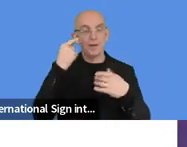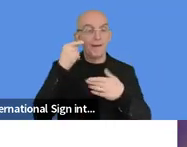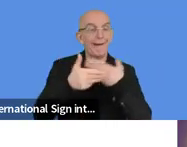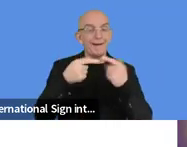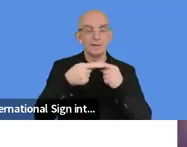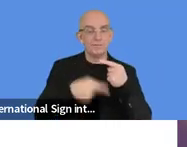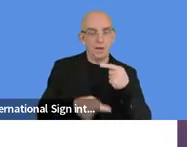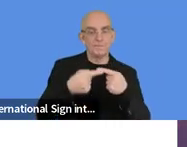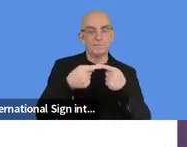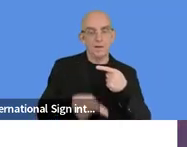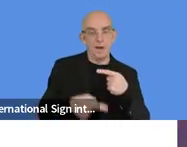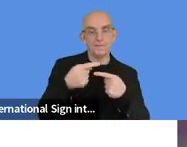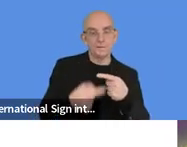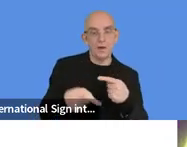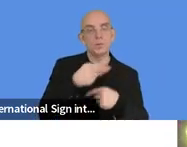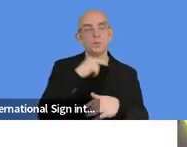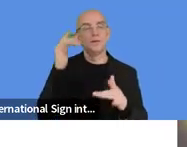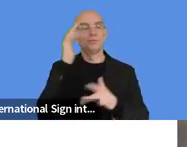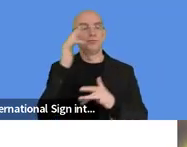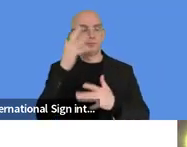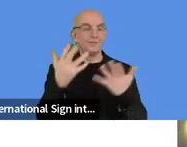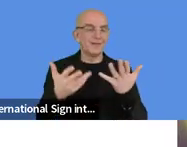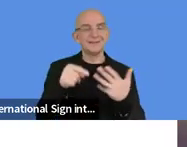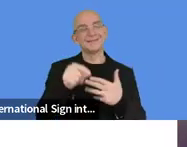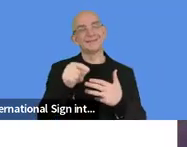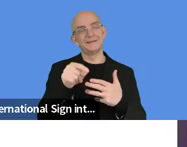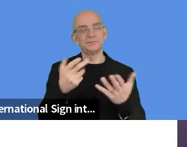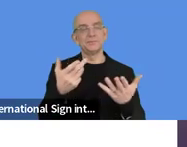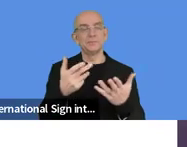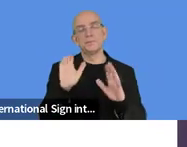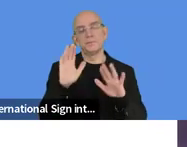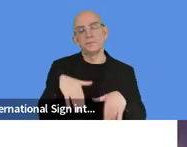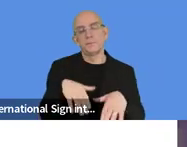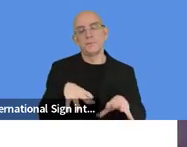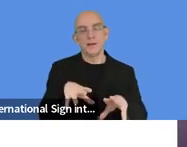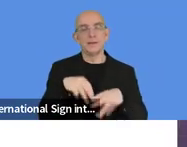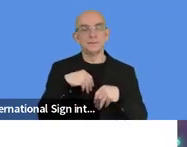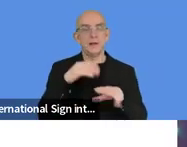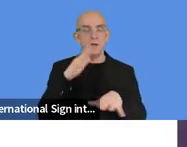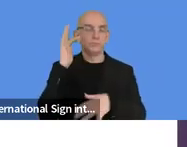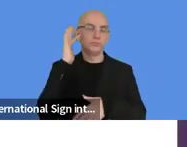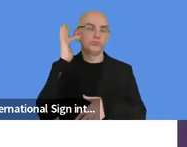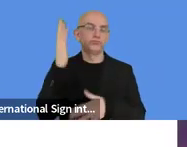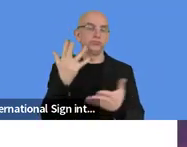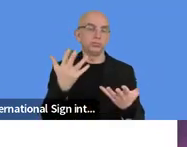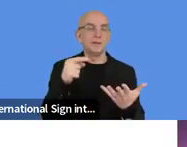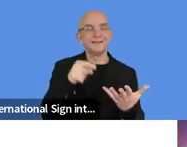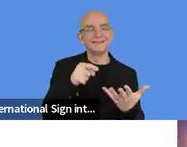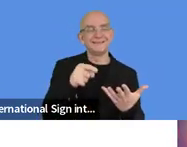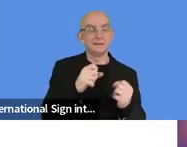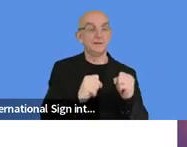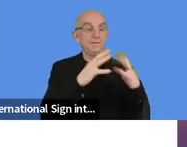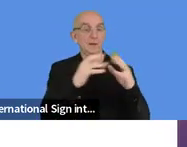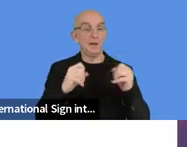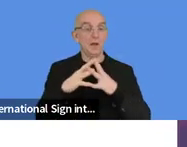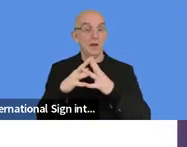individuals, guidance and support to be able to, you know, manifest and to be able to overcome that gap. But